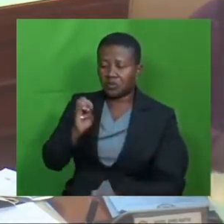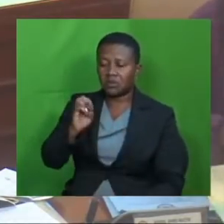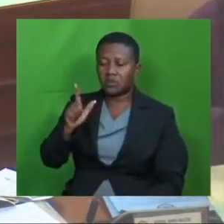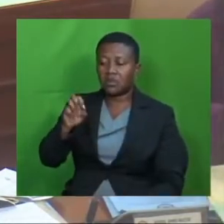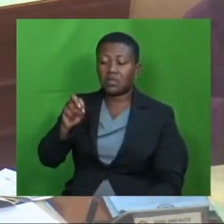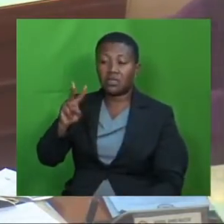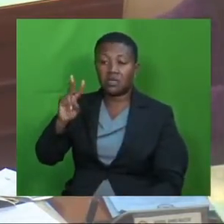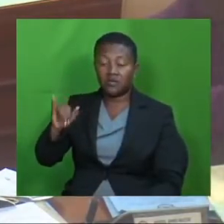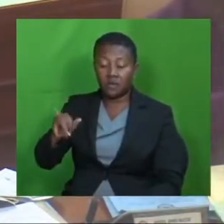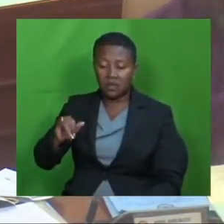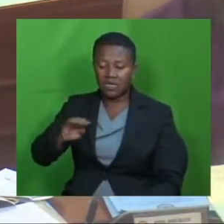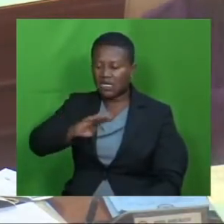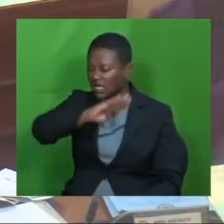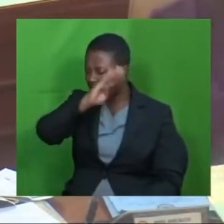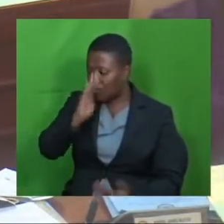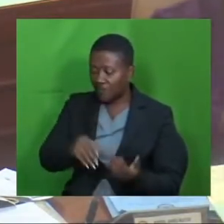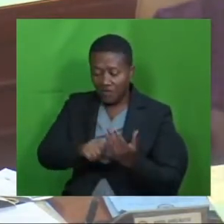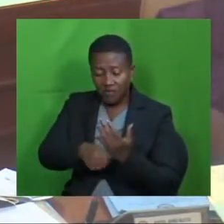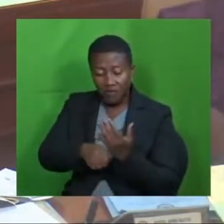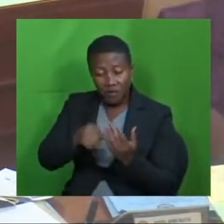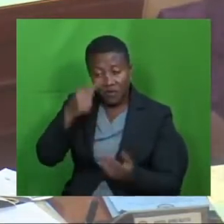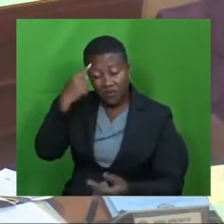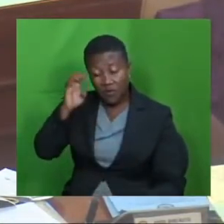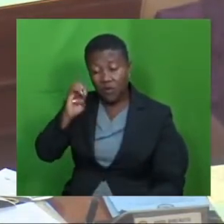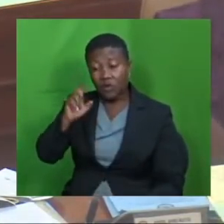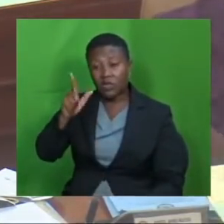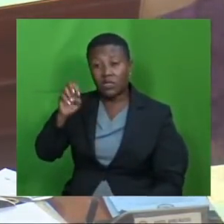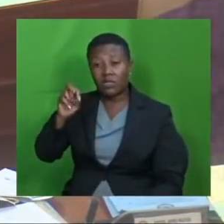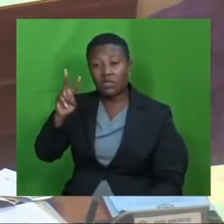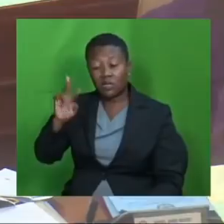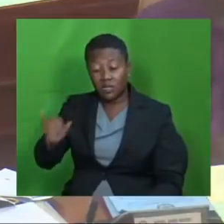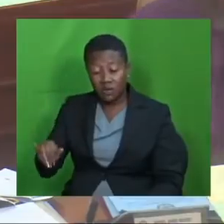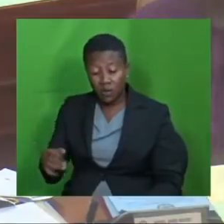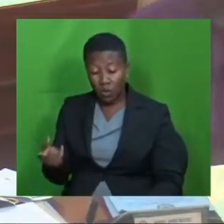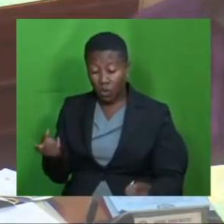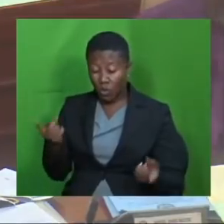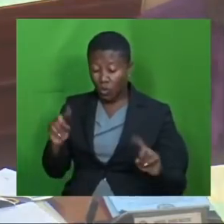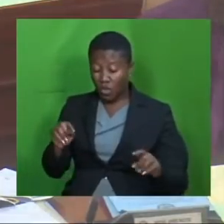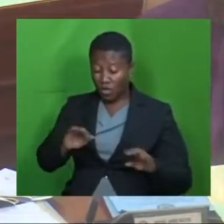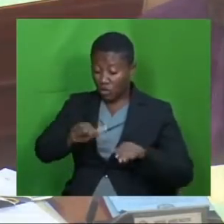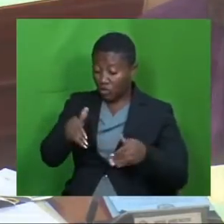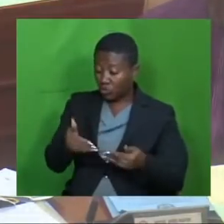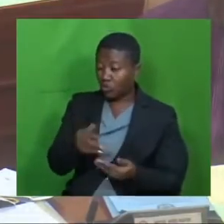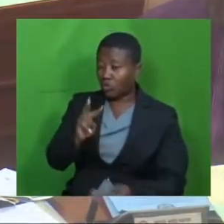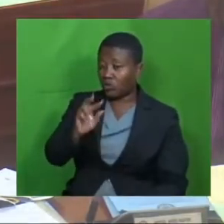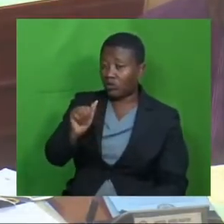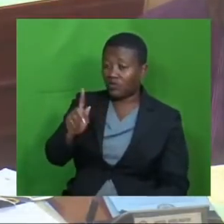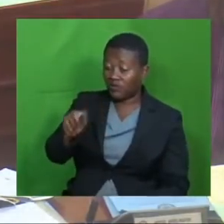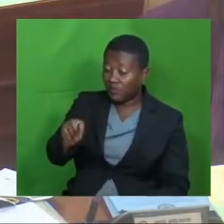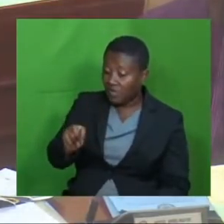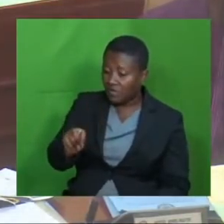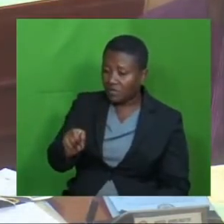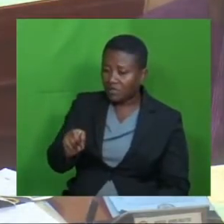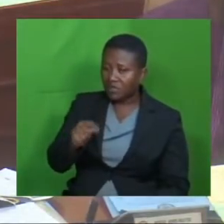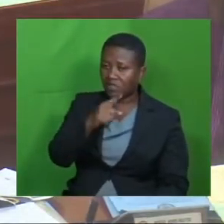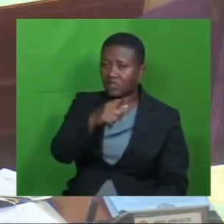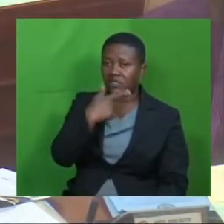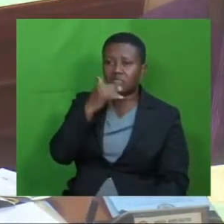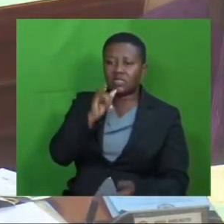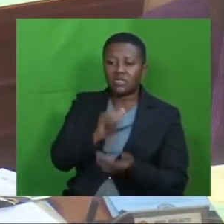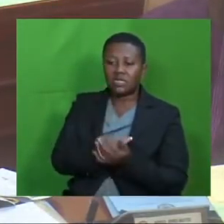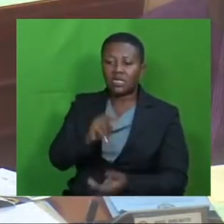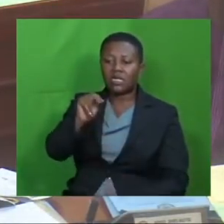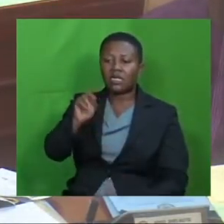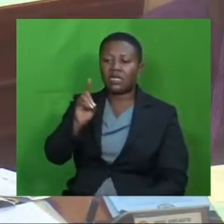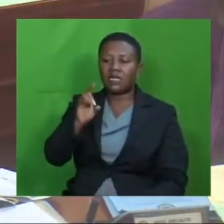for e-levy. Mr. Speaker, when VAT was introduced, today they create an impression that the NDC and its